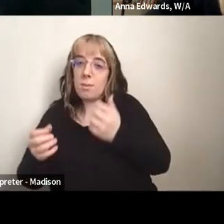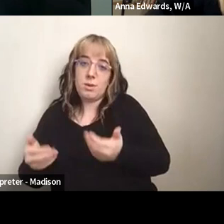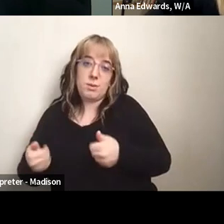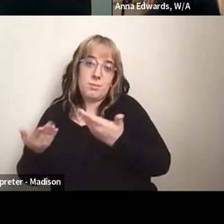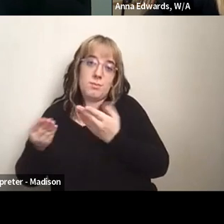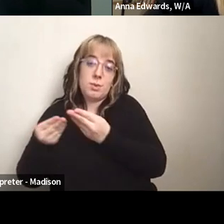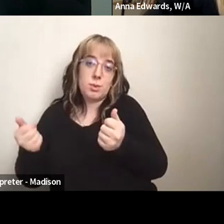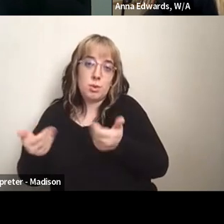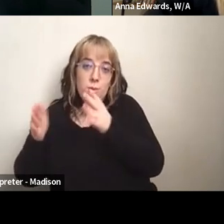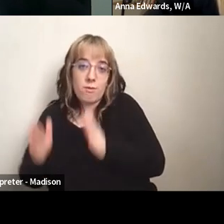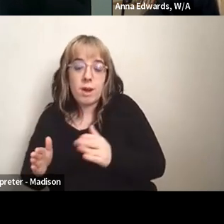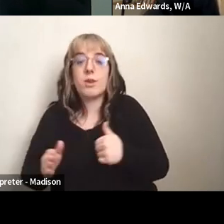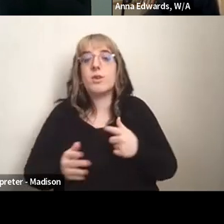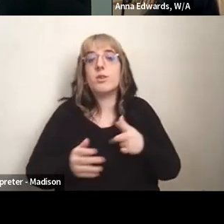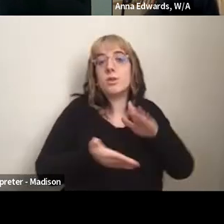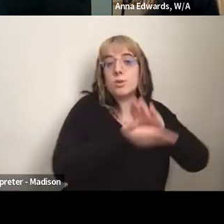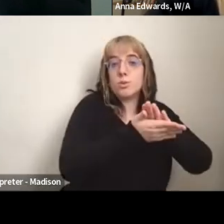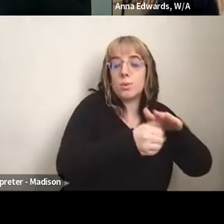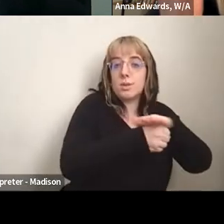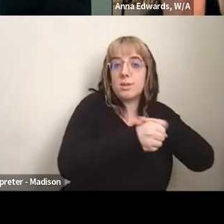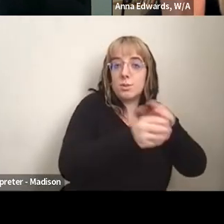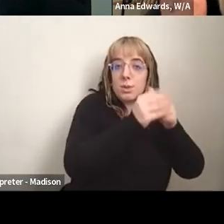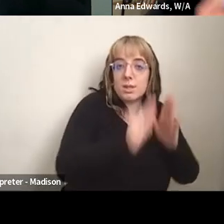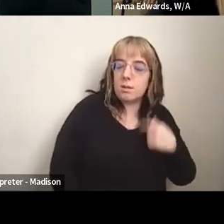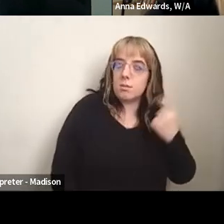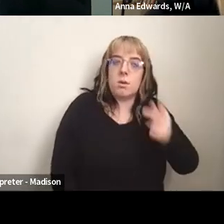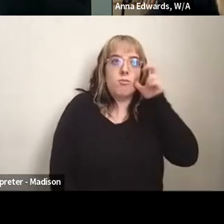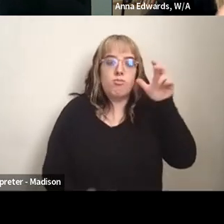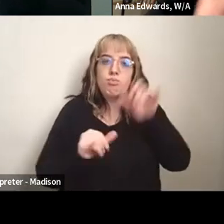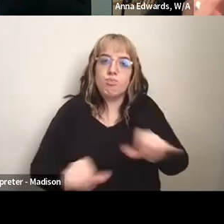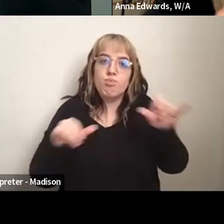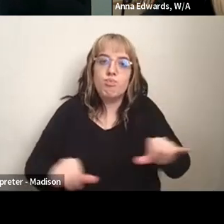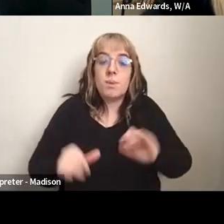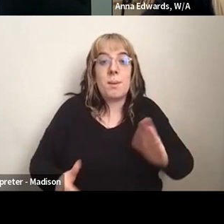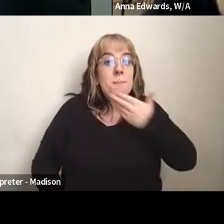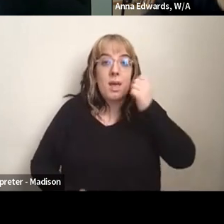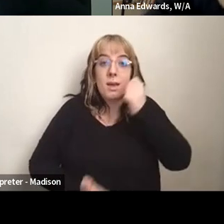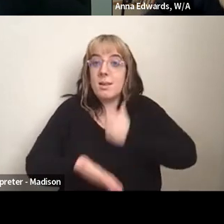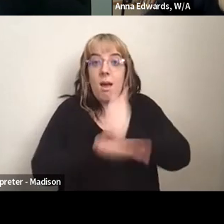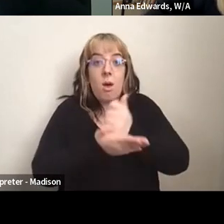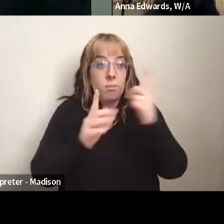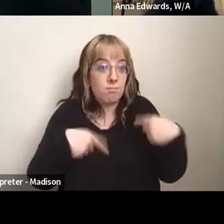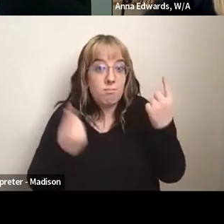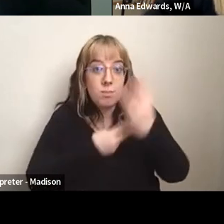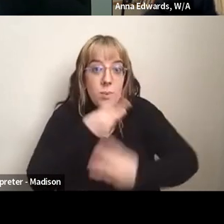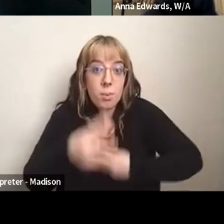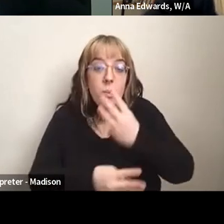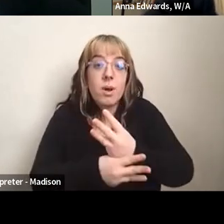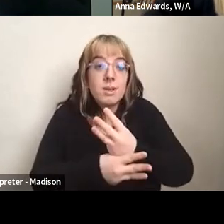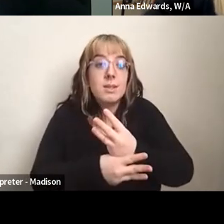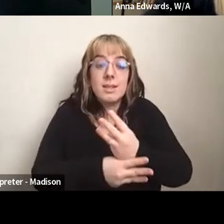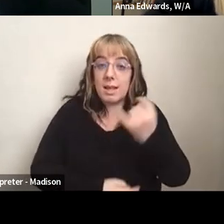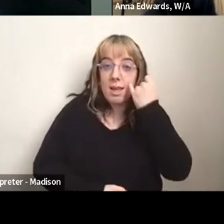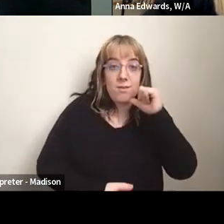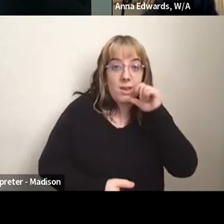from school district leaders all the time that the best intervention in the world, the best EdTech solution in the world, if it isn't implemented